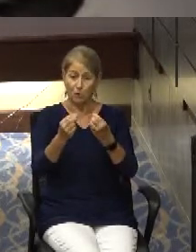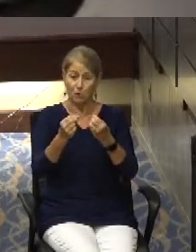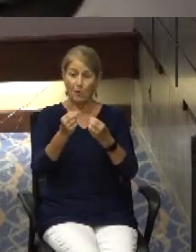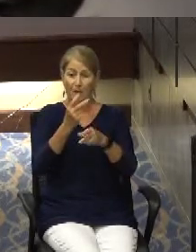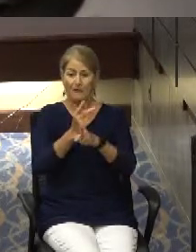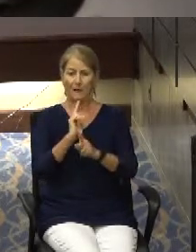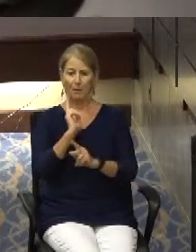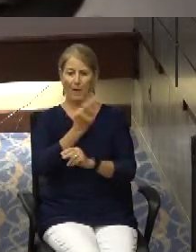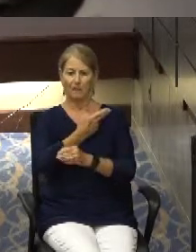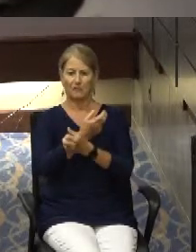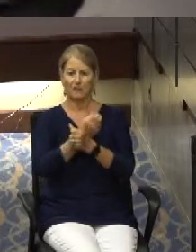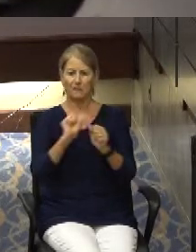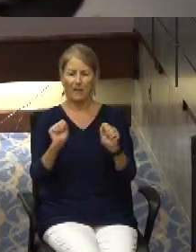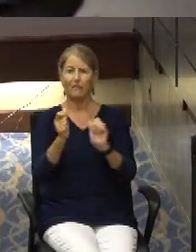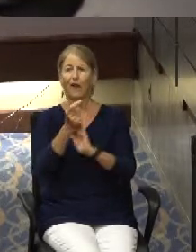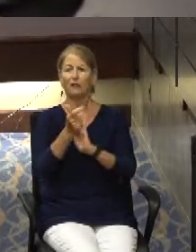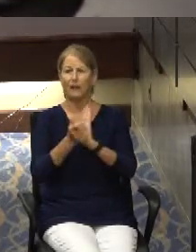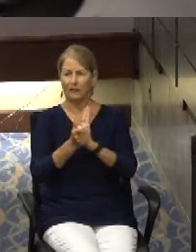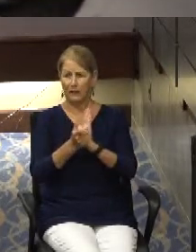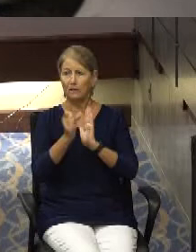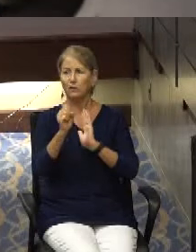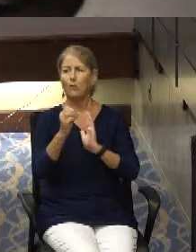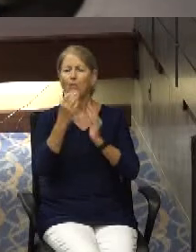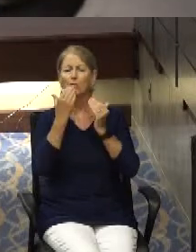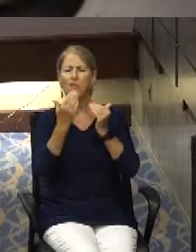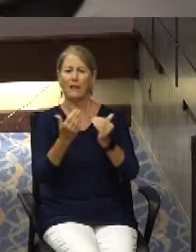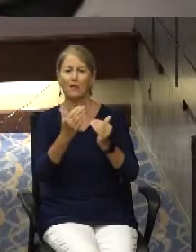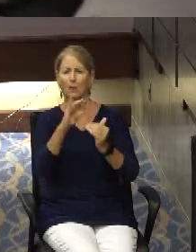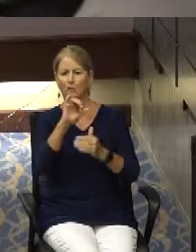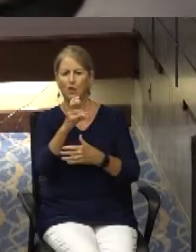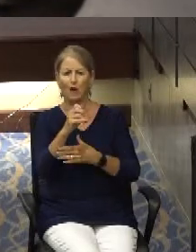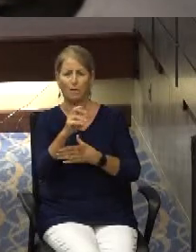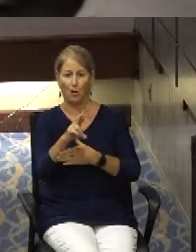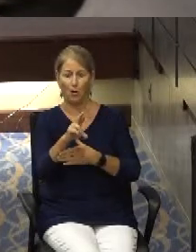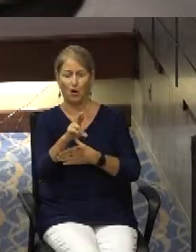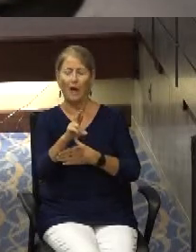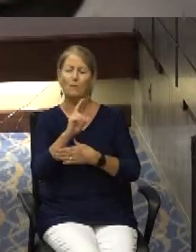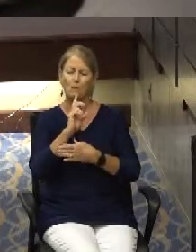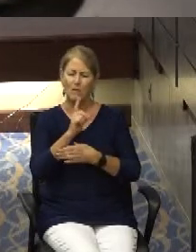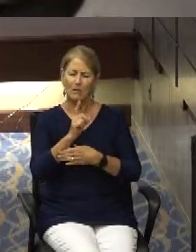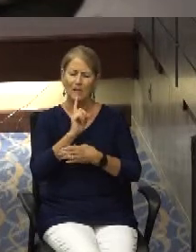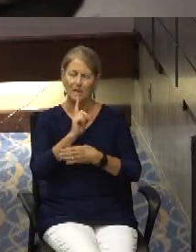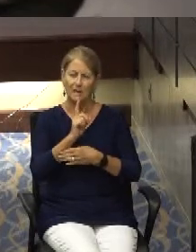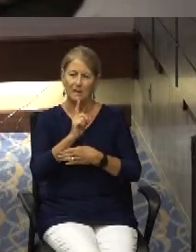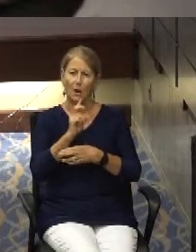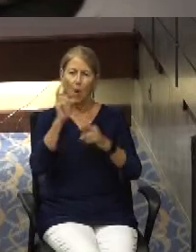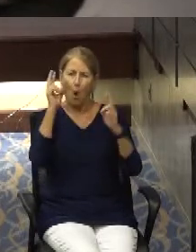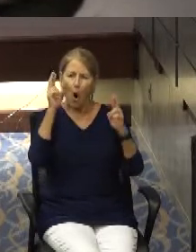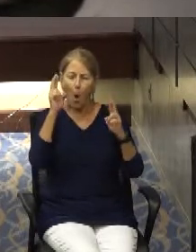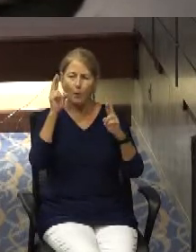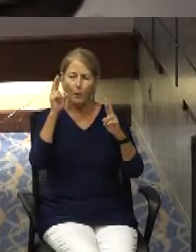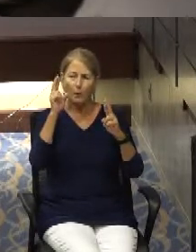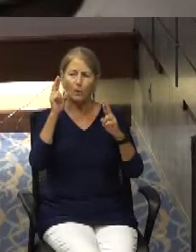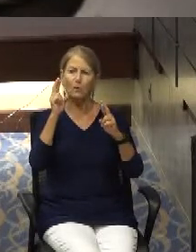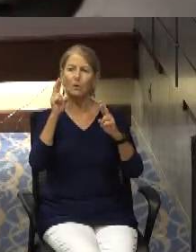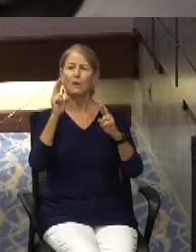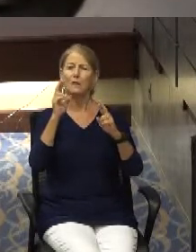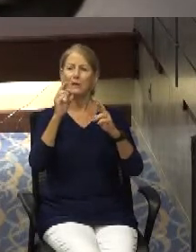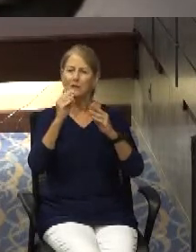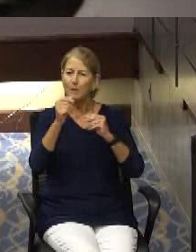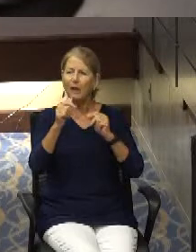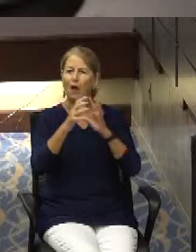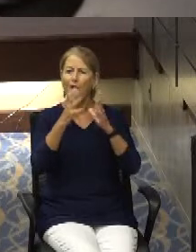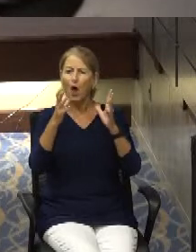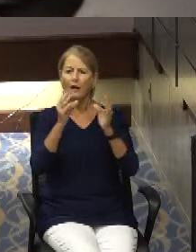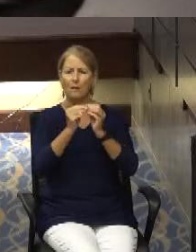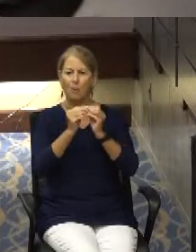safe as legally. So thank you, Jennifer. I really hope you spend a lot more time here in Waco.